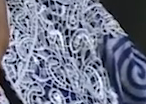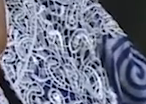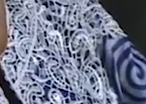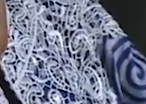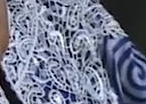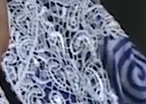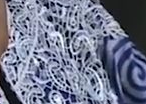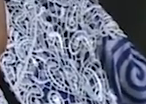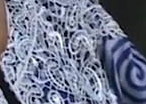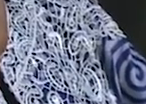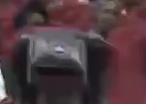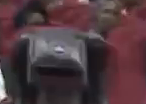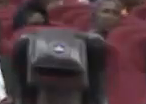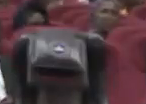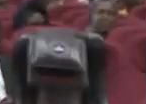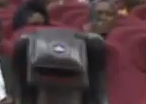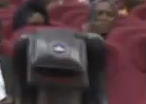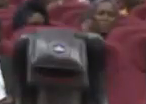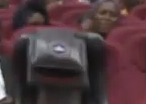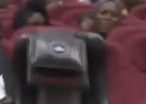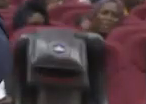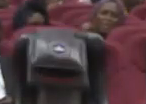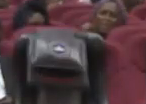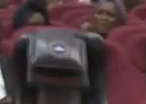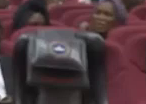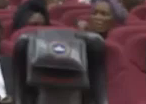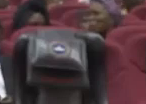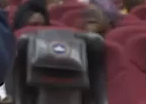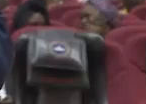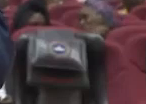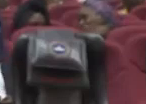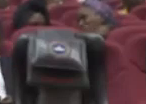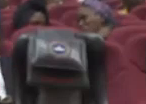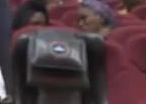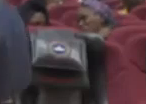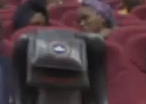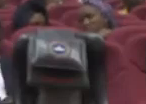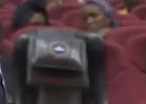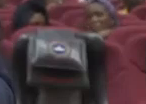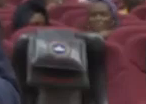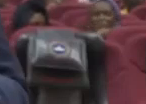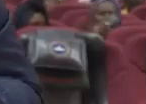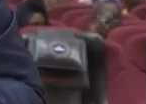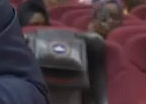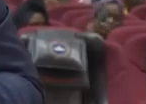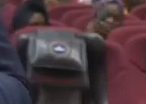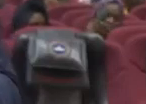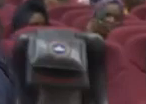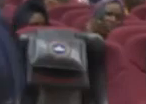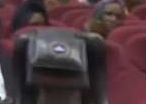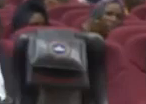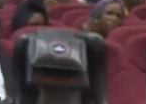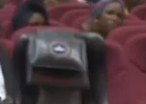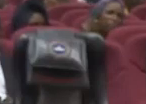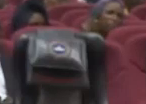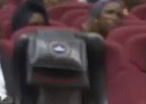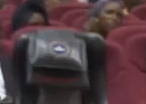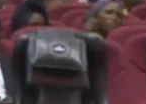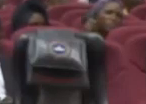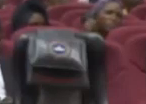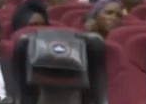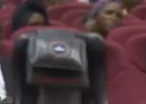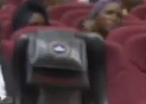And that's the reason he had brought you and I to this location today, despite all the